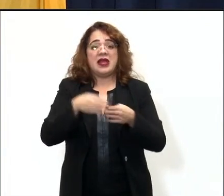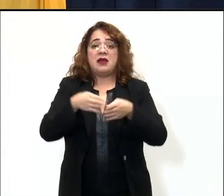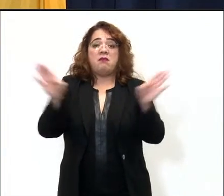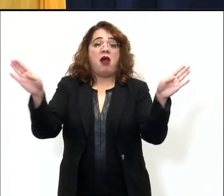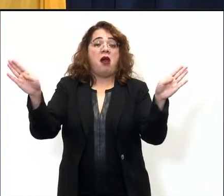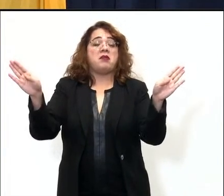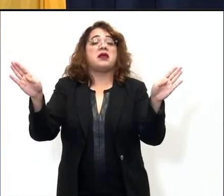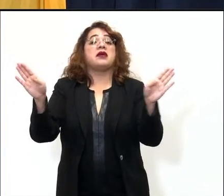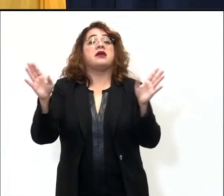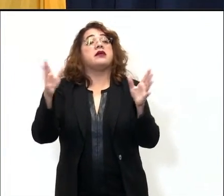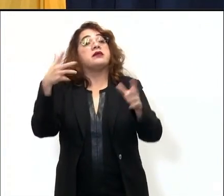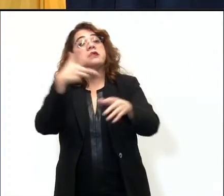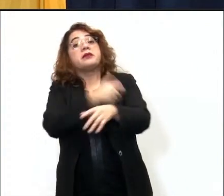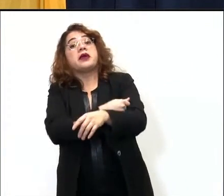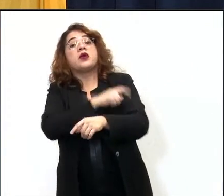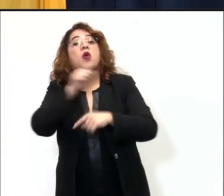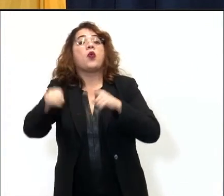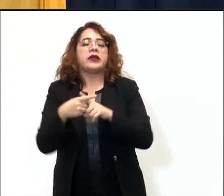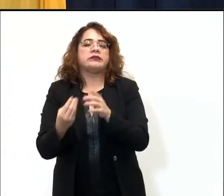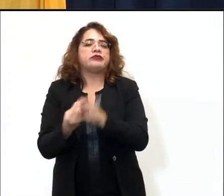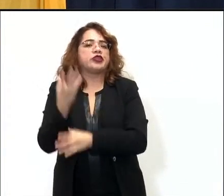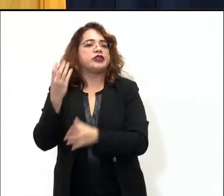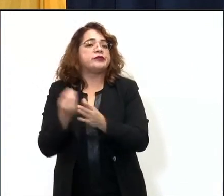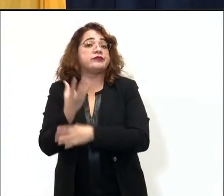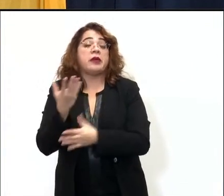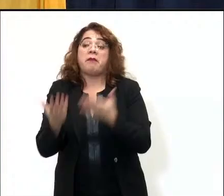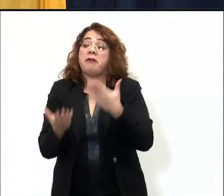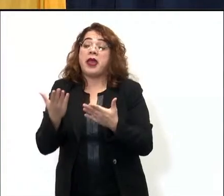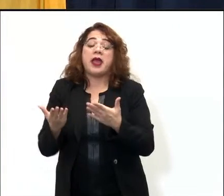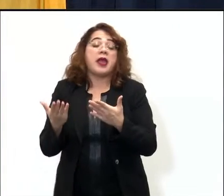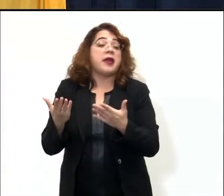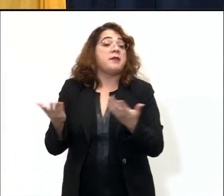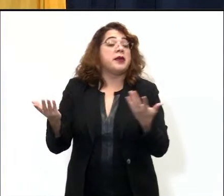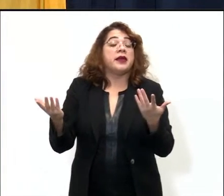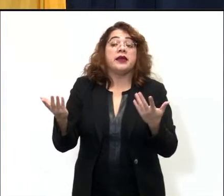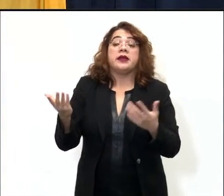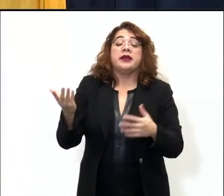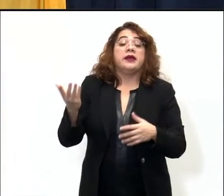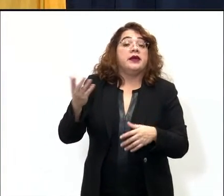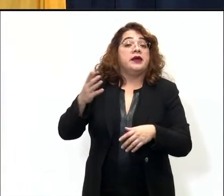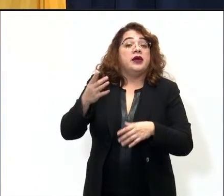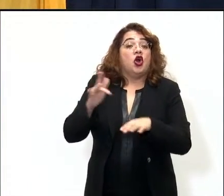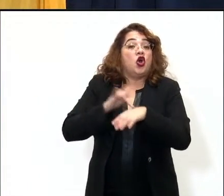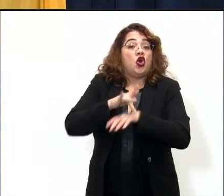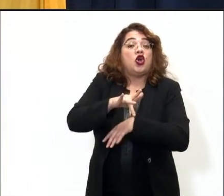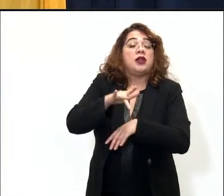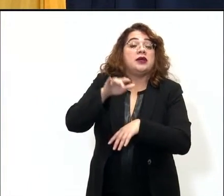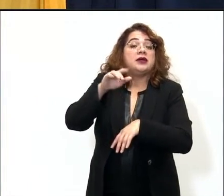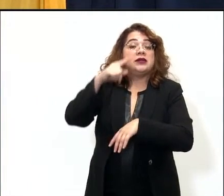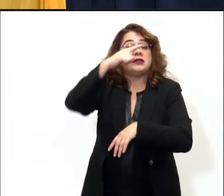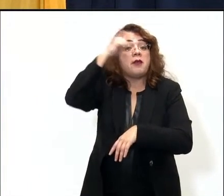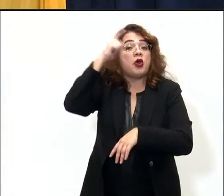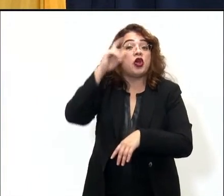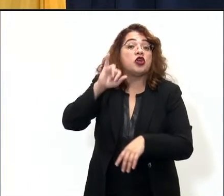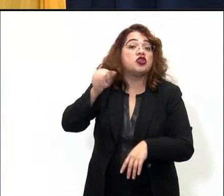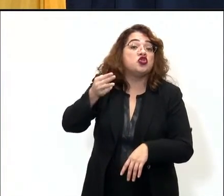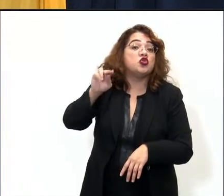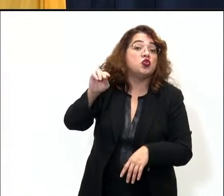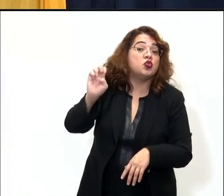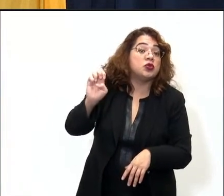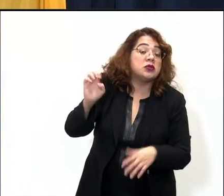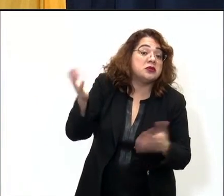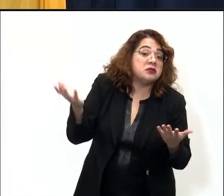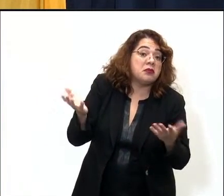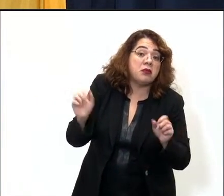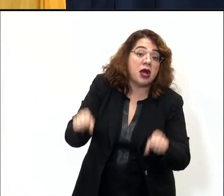much later in the spring. It could be early summer where we're seeing large vaccines, and that's all dependent on how many vaccines we get from